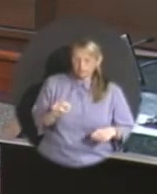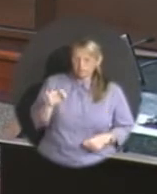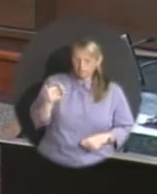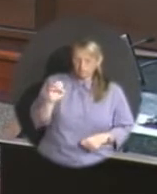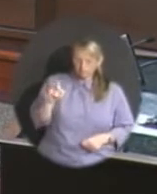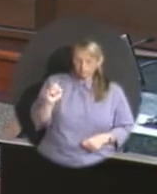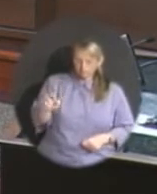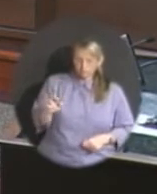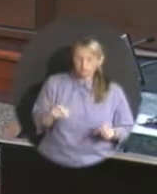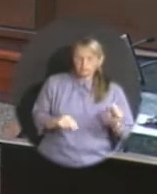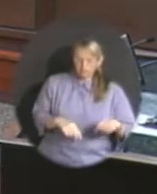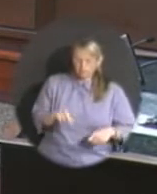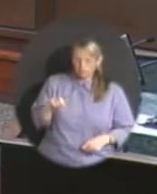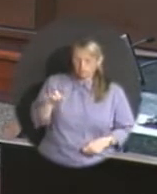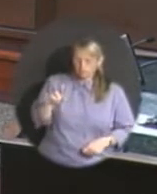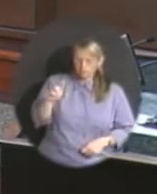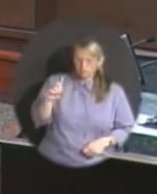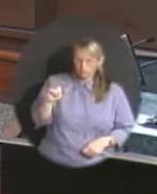Dr. Daniels? Yep.